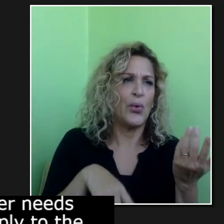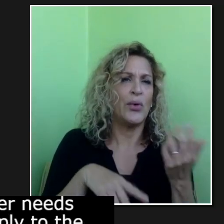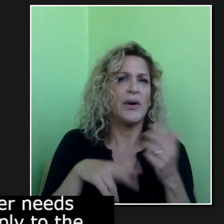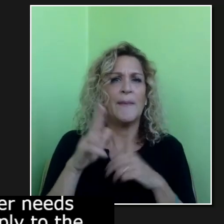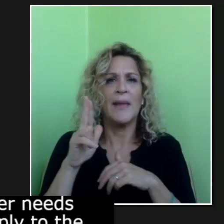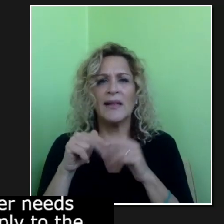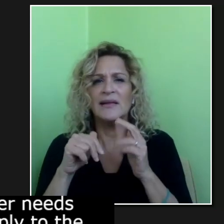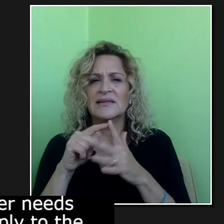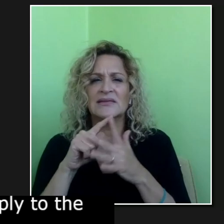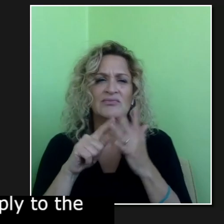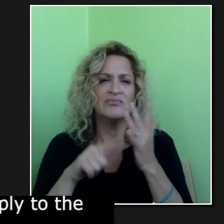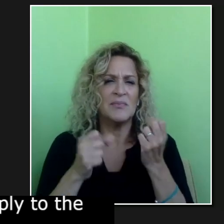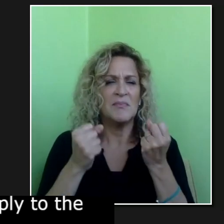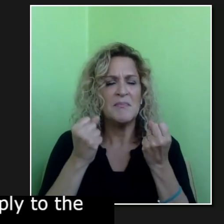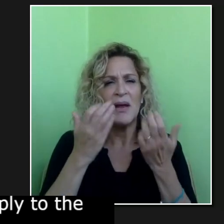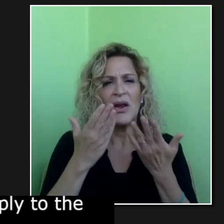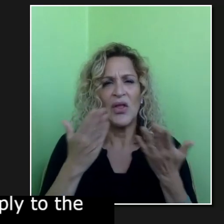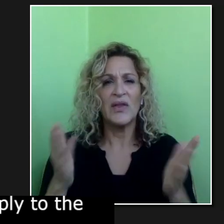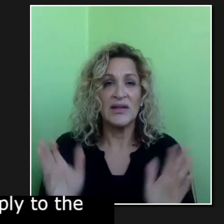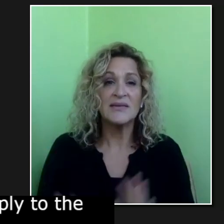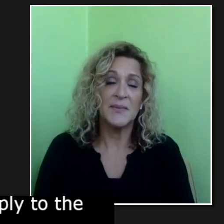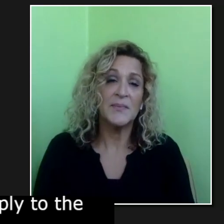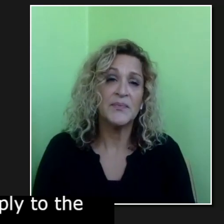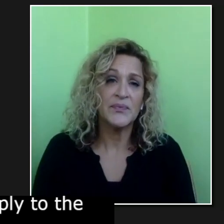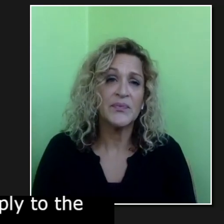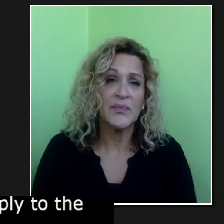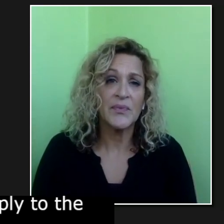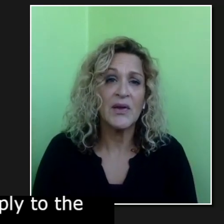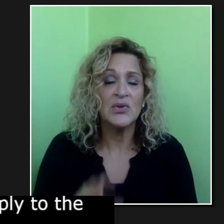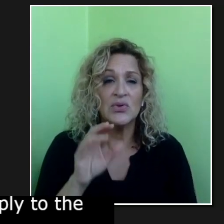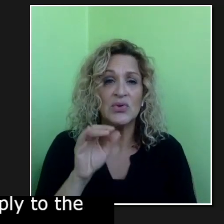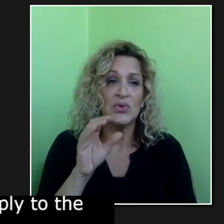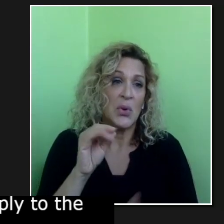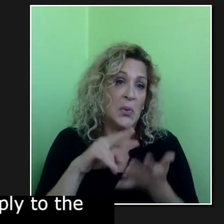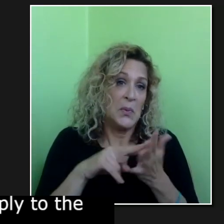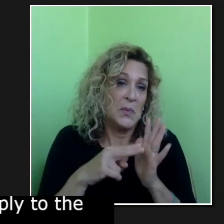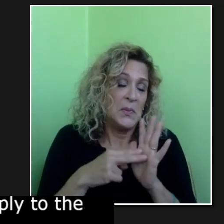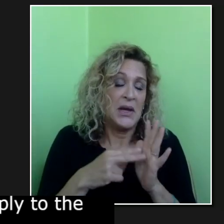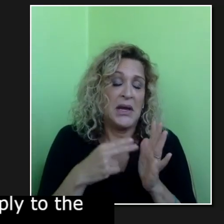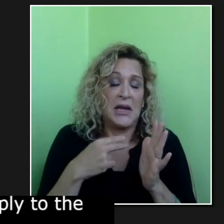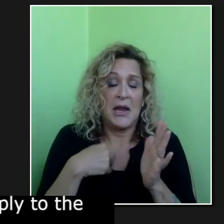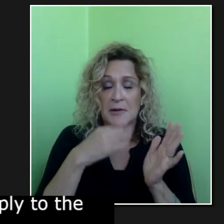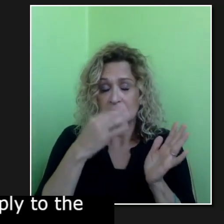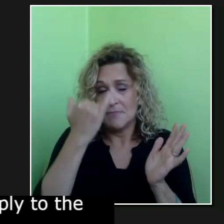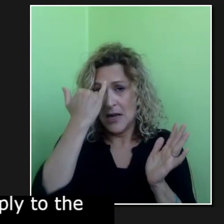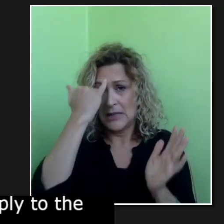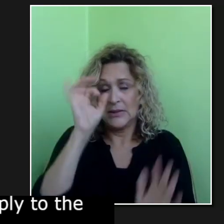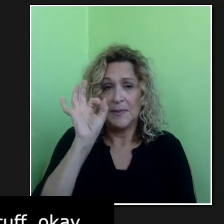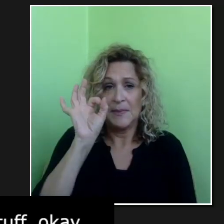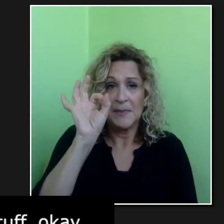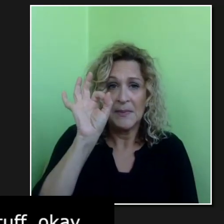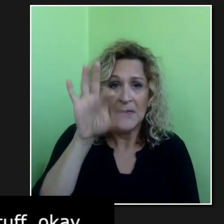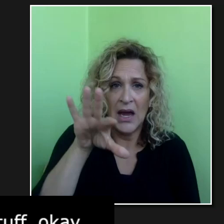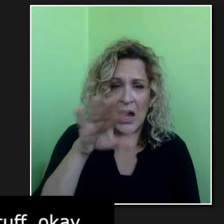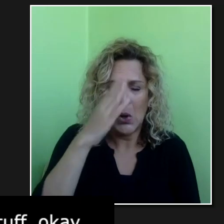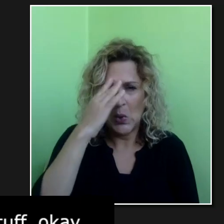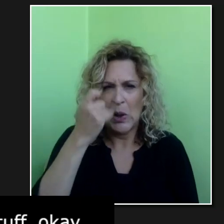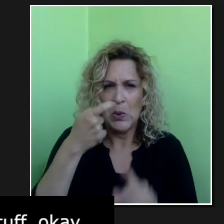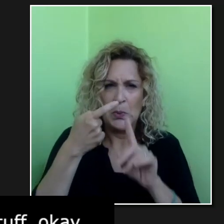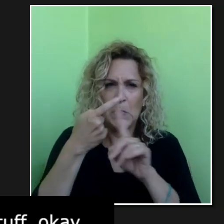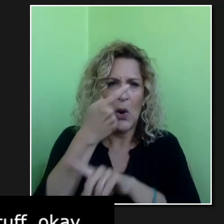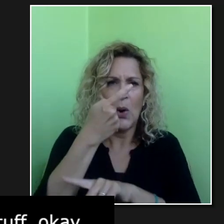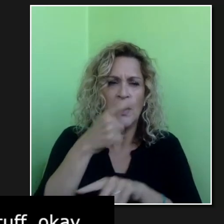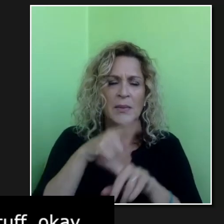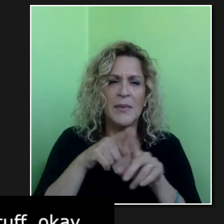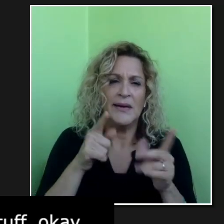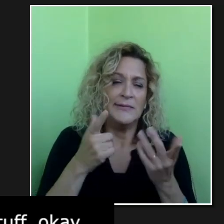sorts of stuff. Okay, so I'm just throwing this idea out. It's a little bit radical to say, how